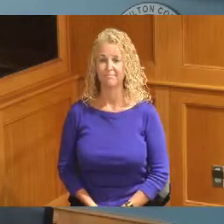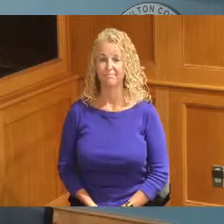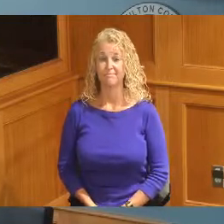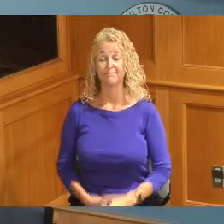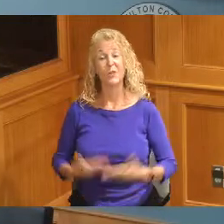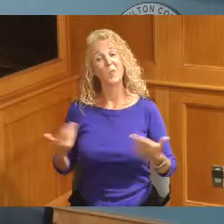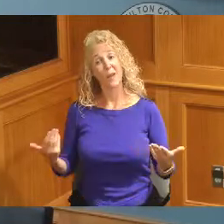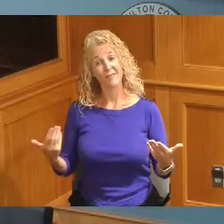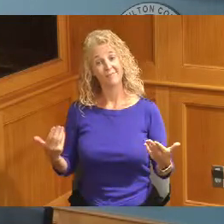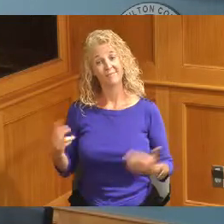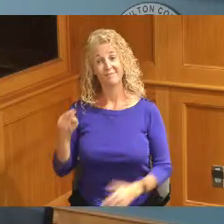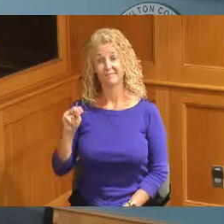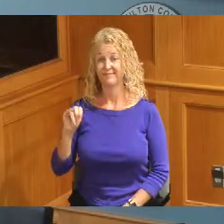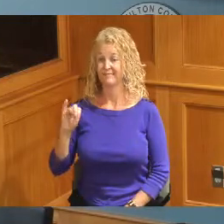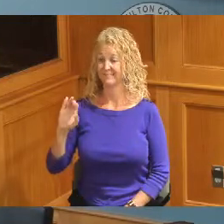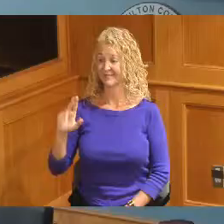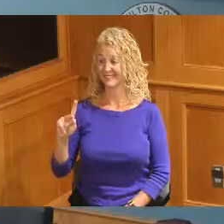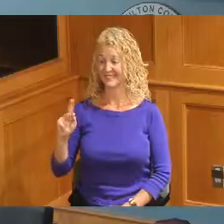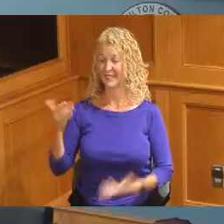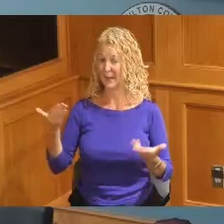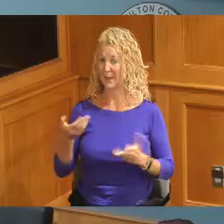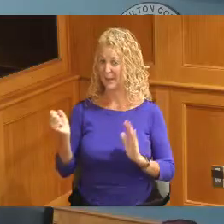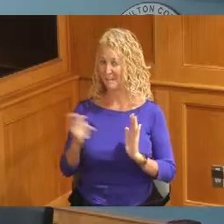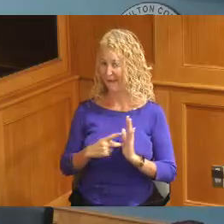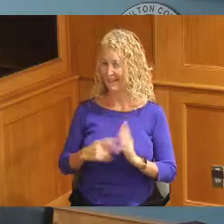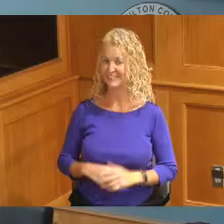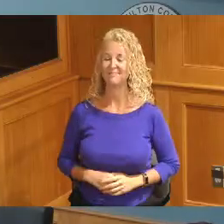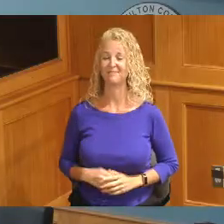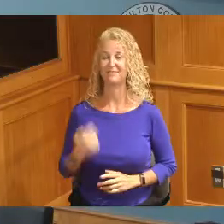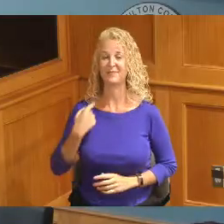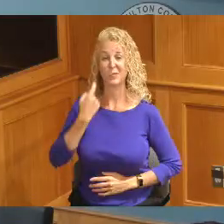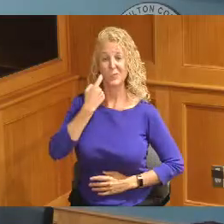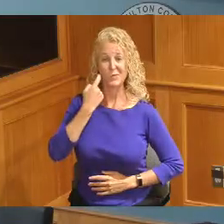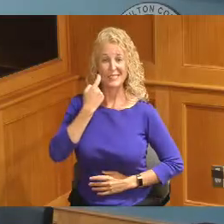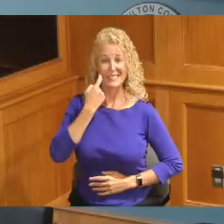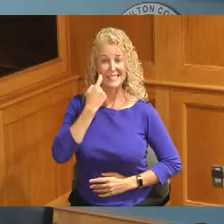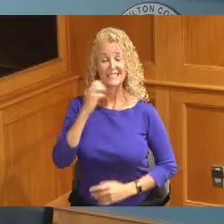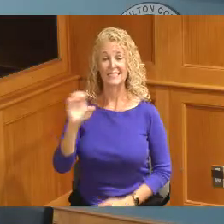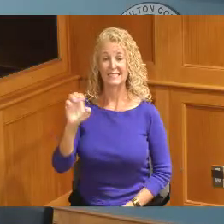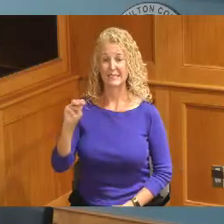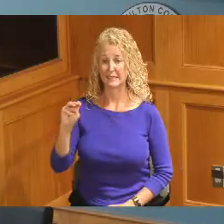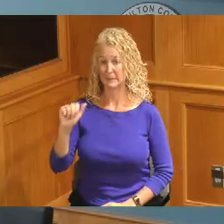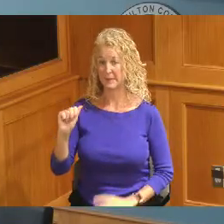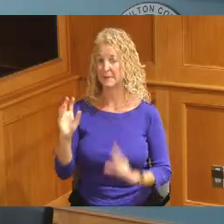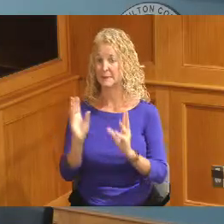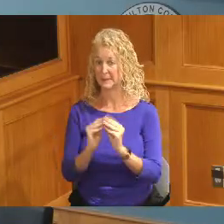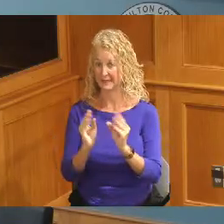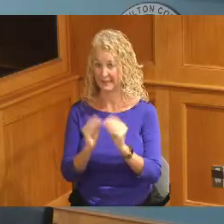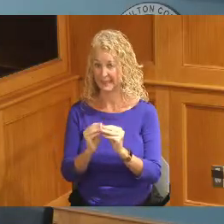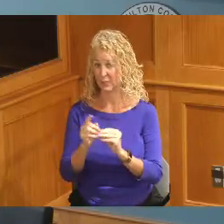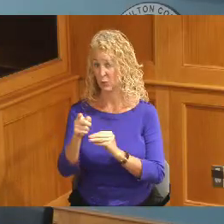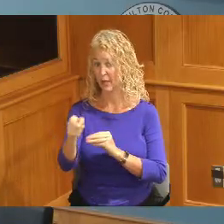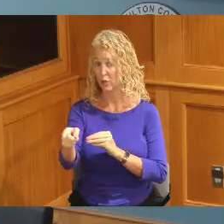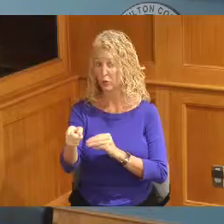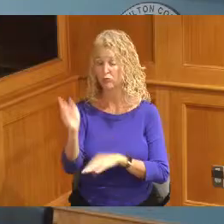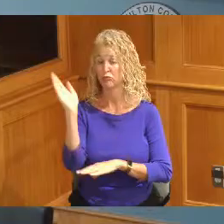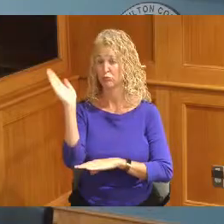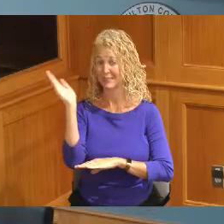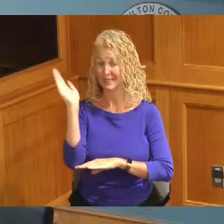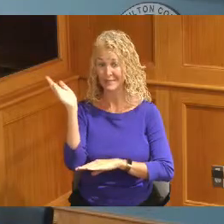Well, Nick, welcome back. Thank you. We recently had our EMA meeting where you talked